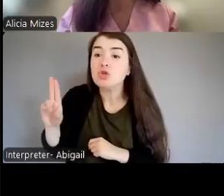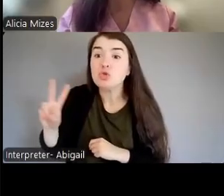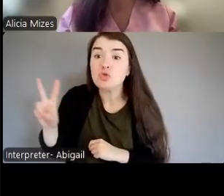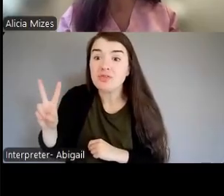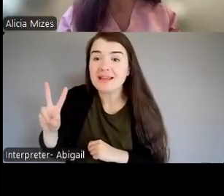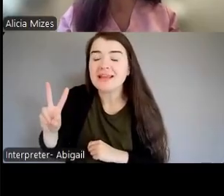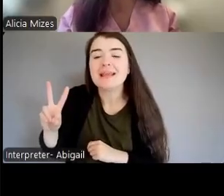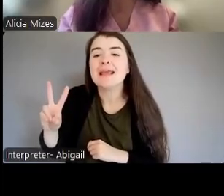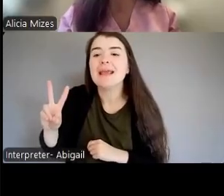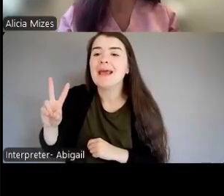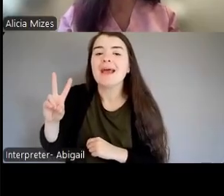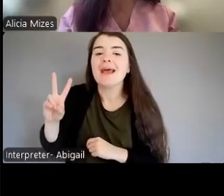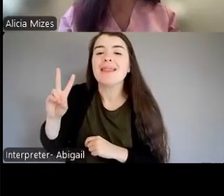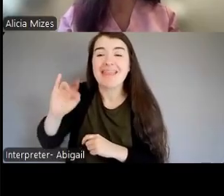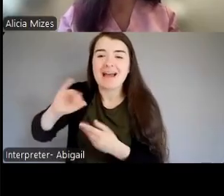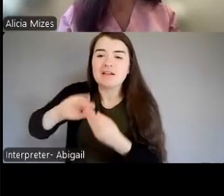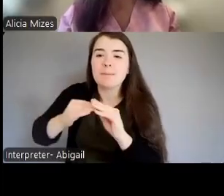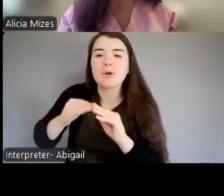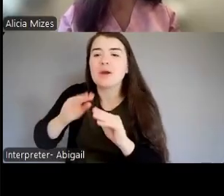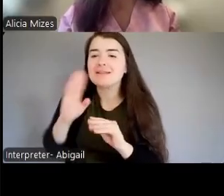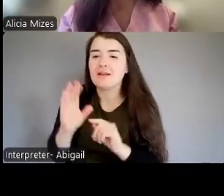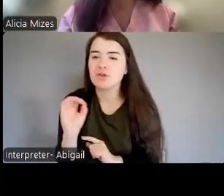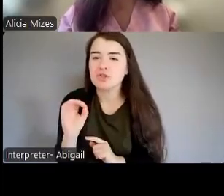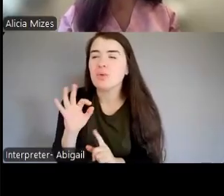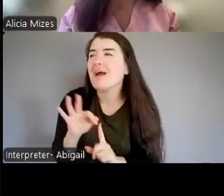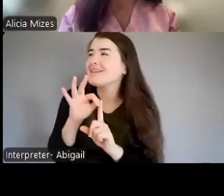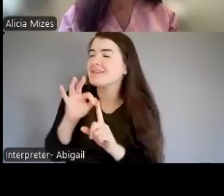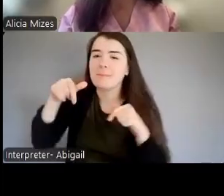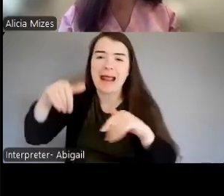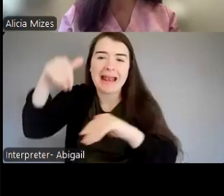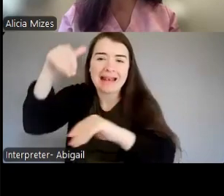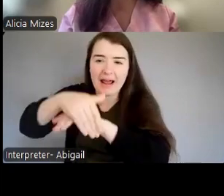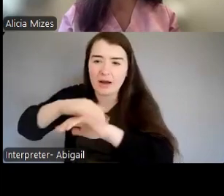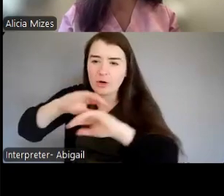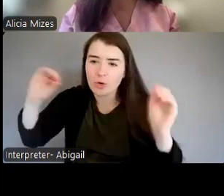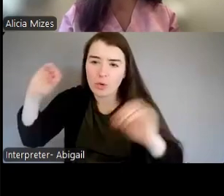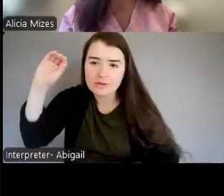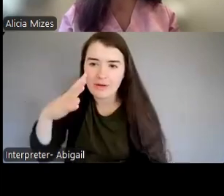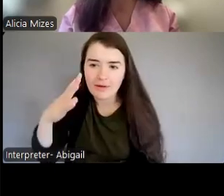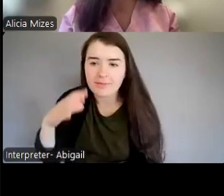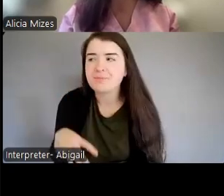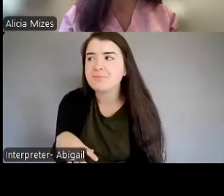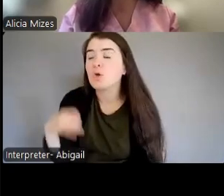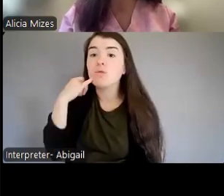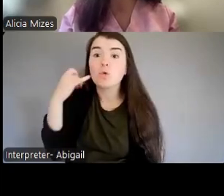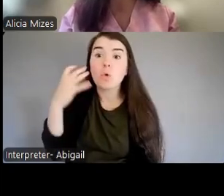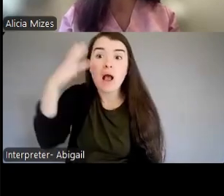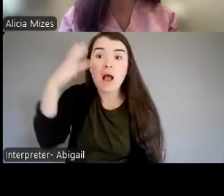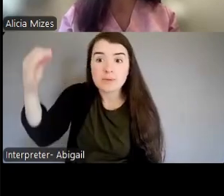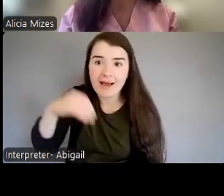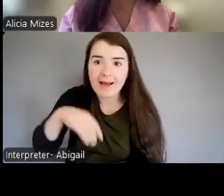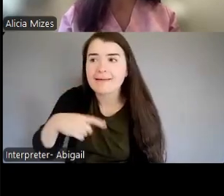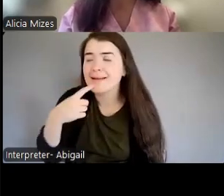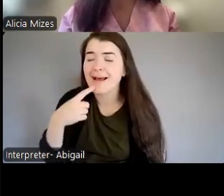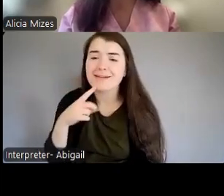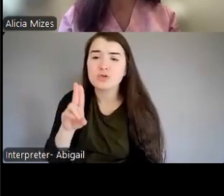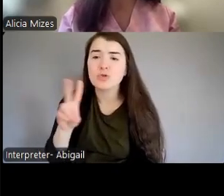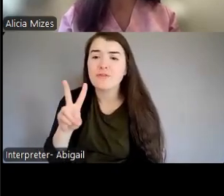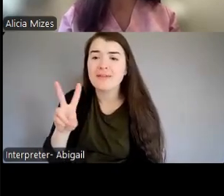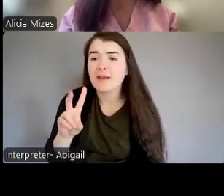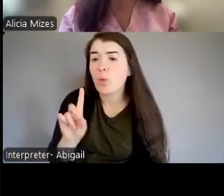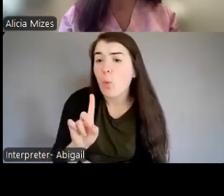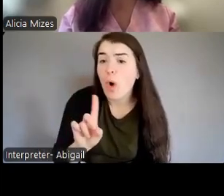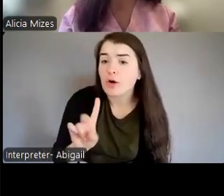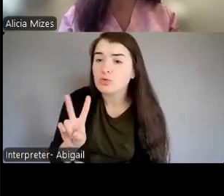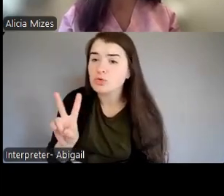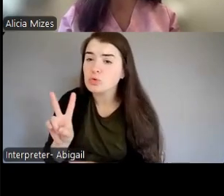a UV index of zero unless it's nighttime. So even if you're going outside, it tells you it's a UV index of 1 or 2, which is pretty low. You